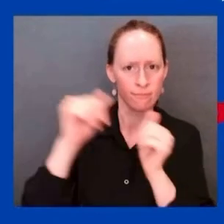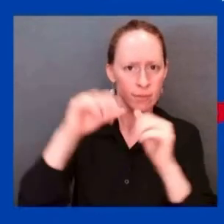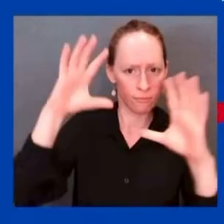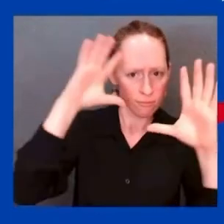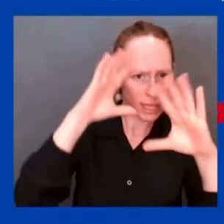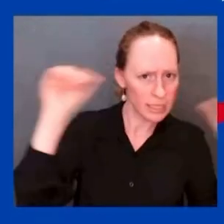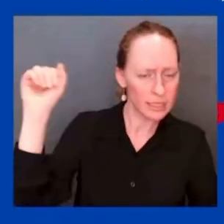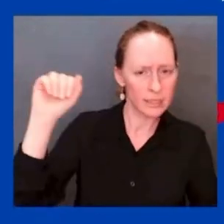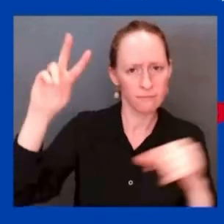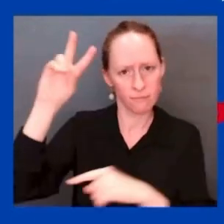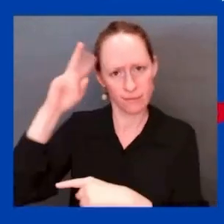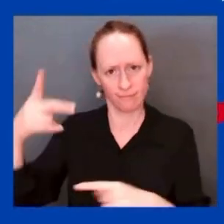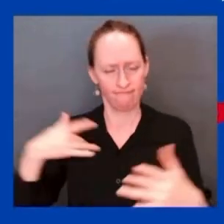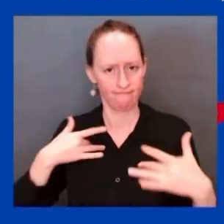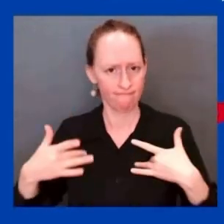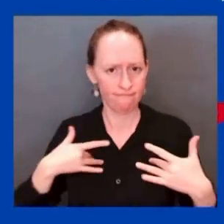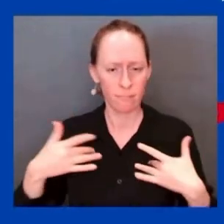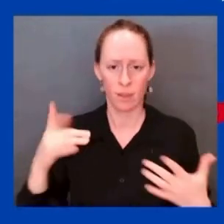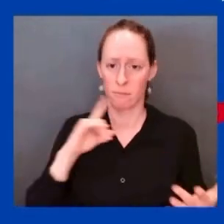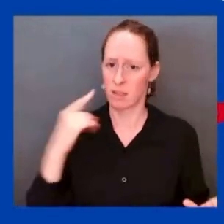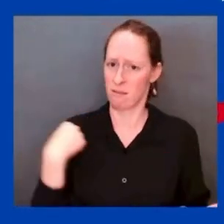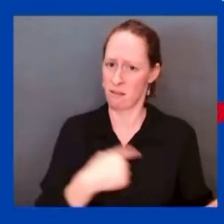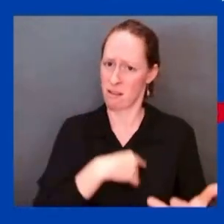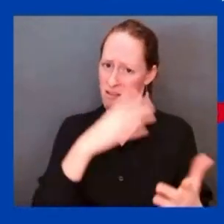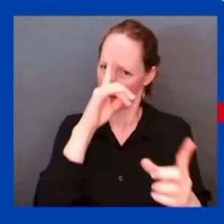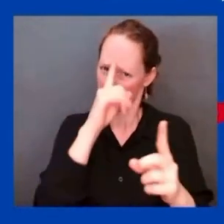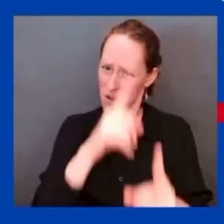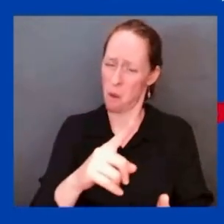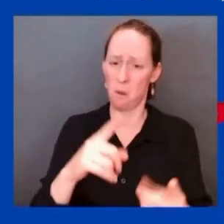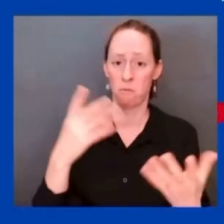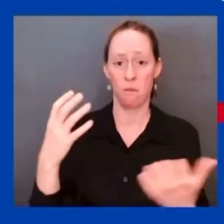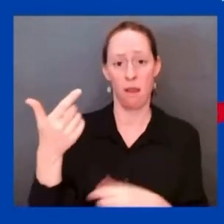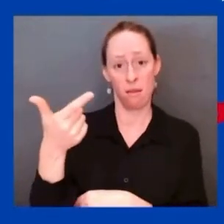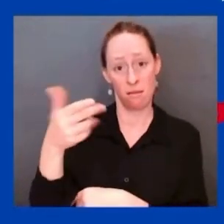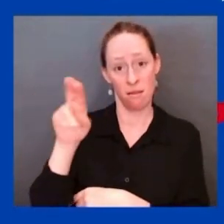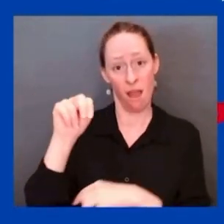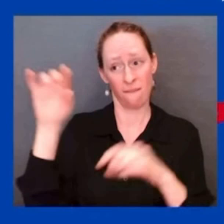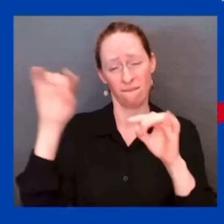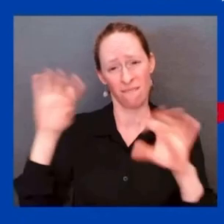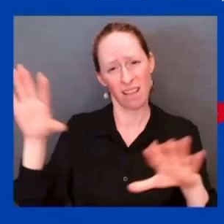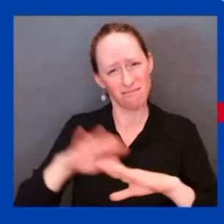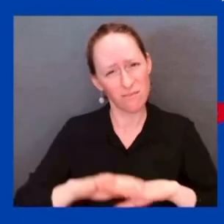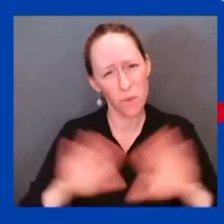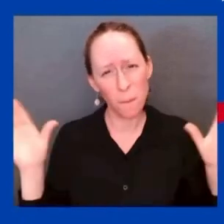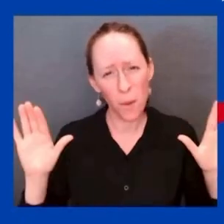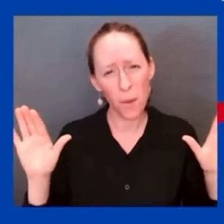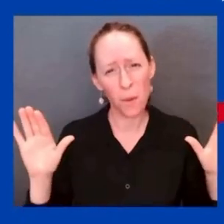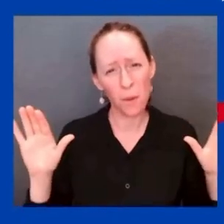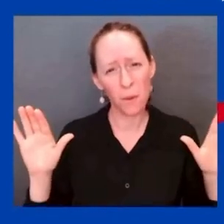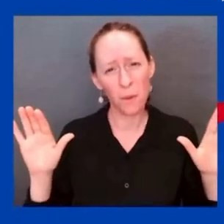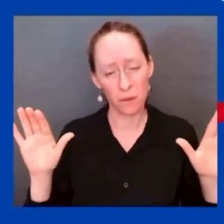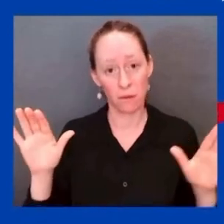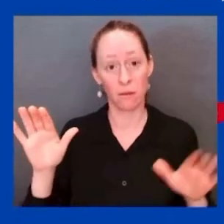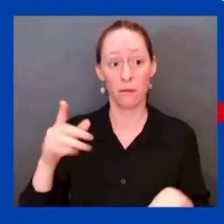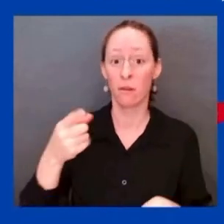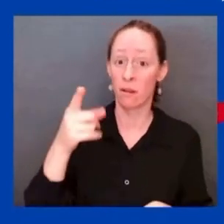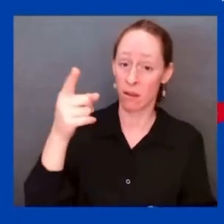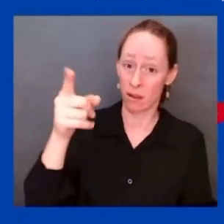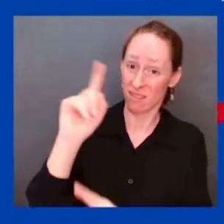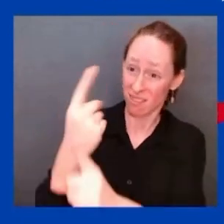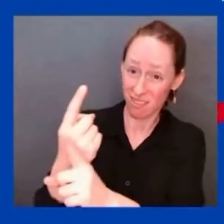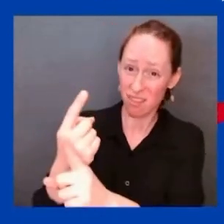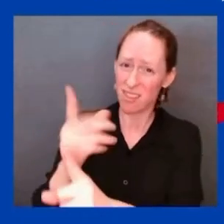they listen to your story, but they've been listening to stories of educators all over this country. And